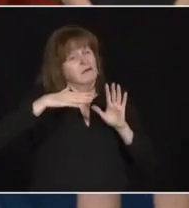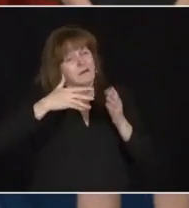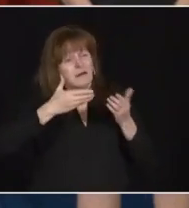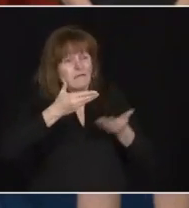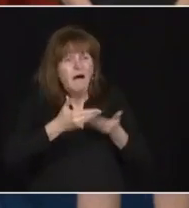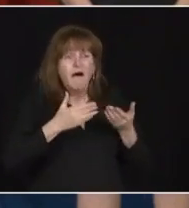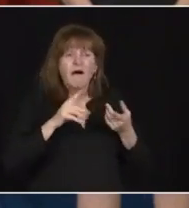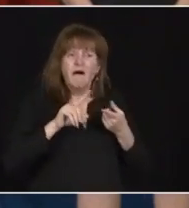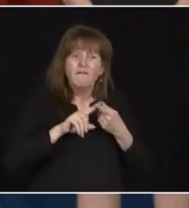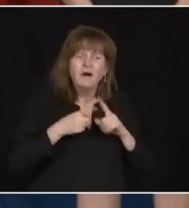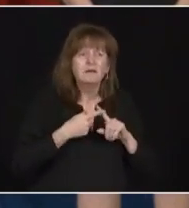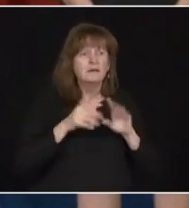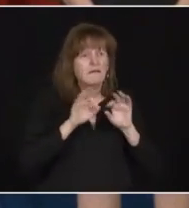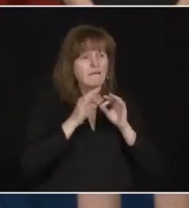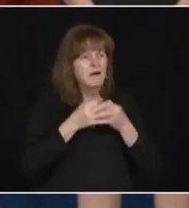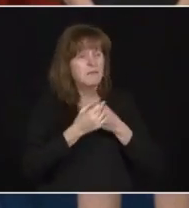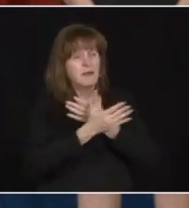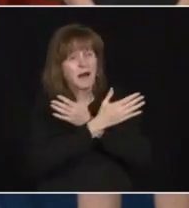hug,